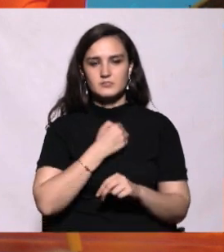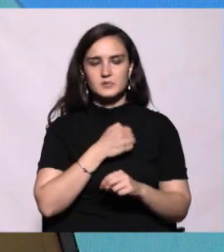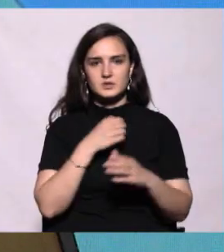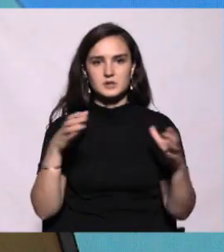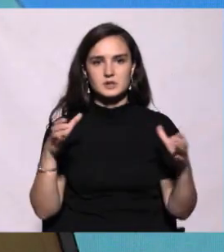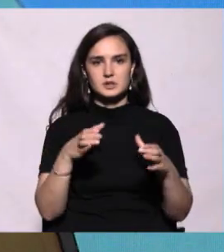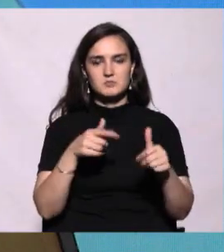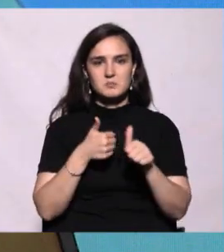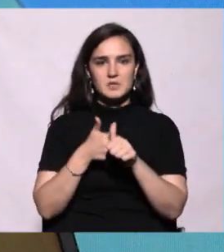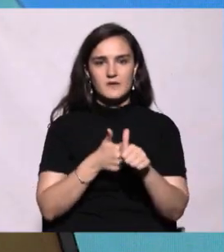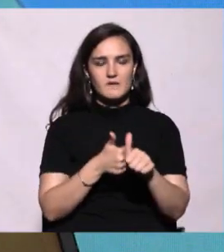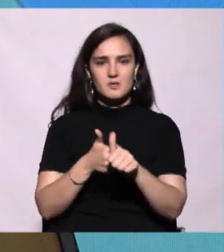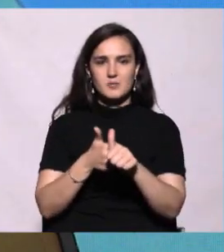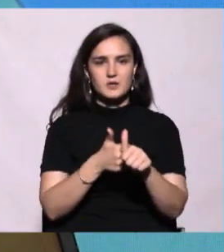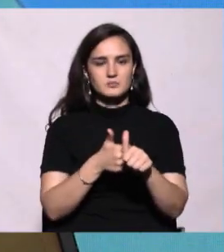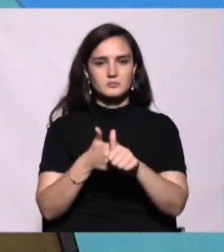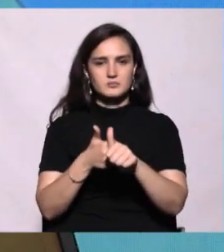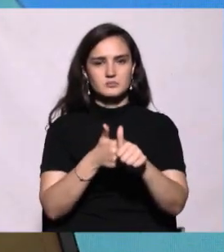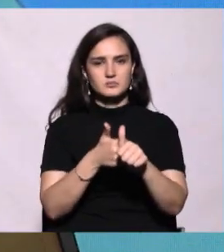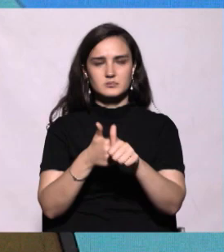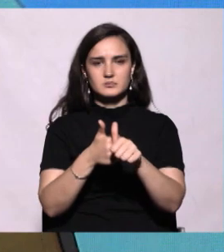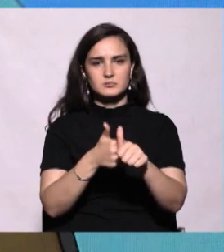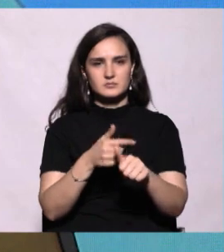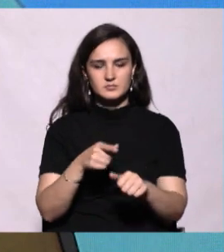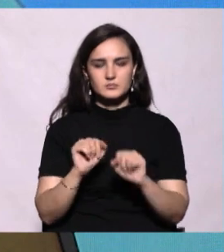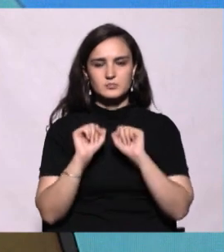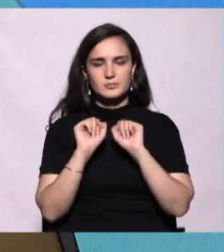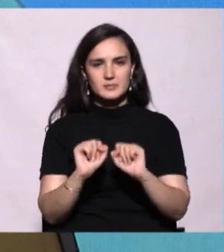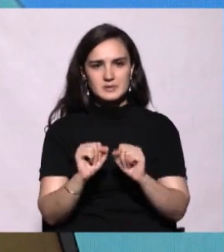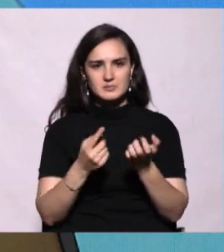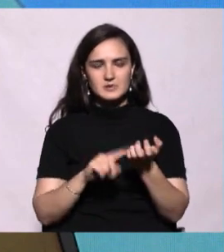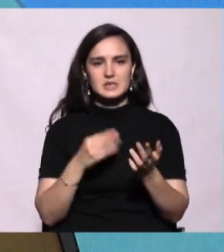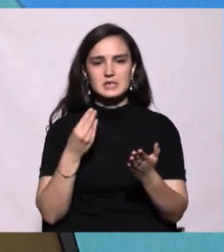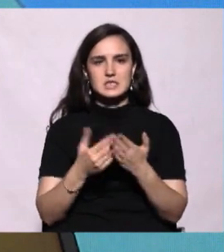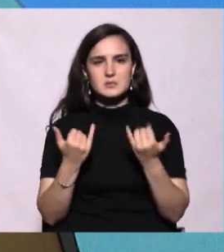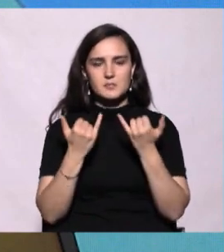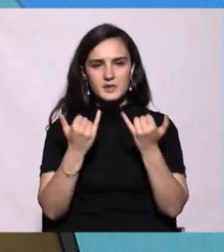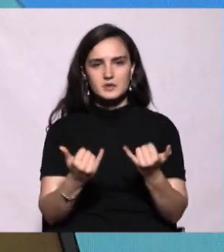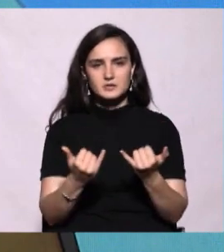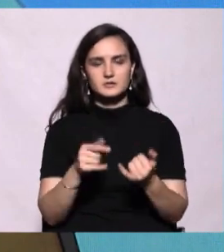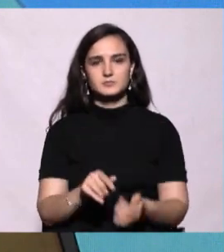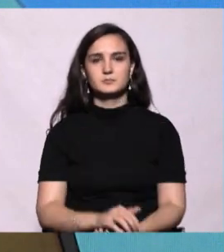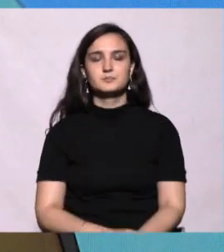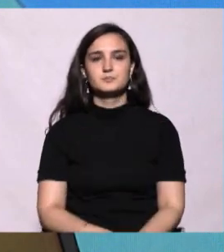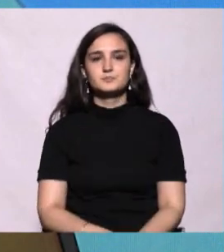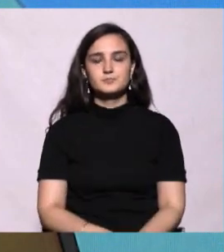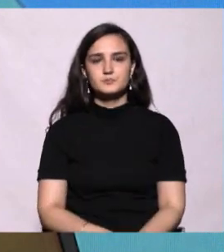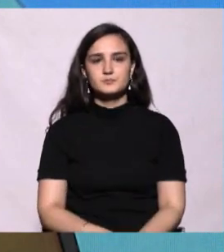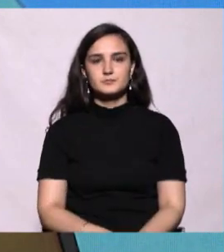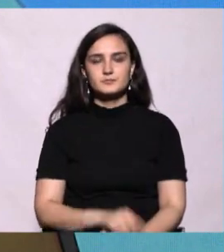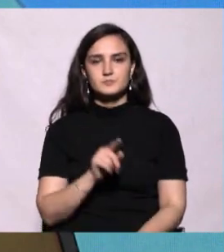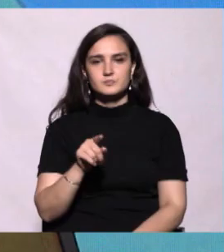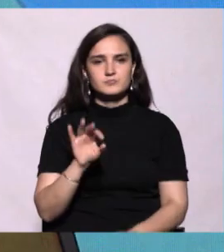chivalry, valuing courage, honor, protection, respect, benevolence. He's